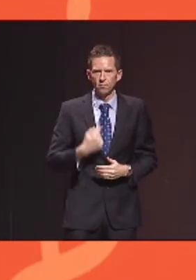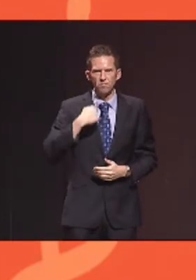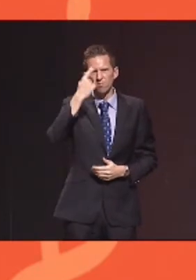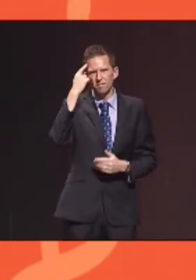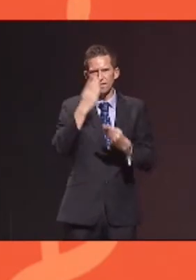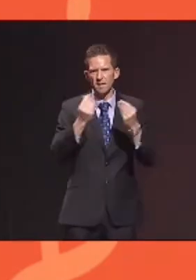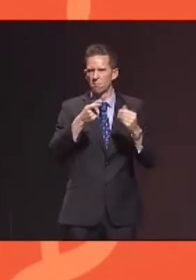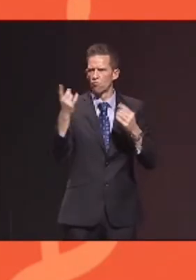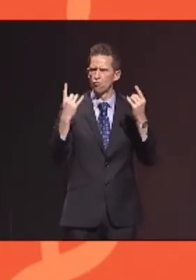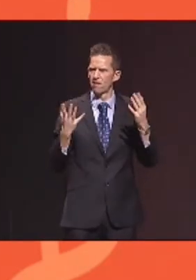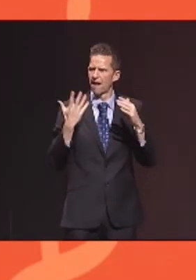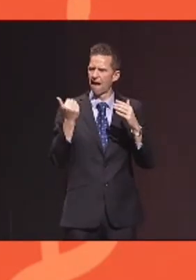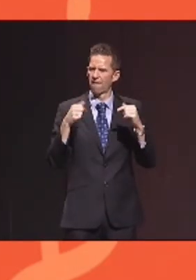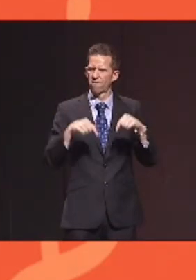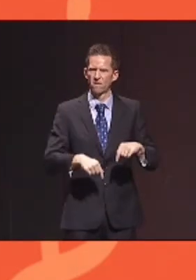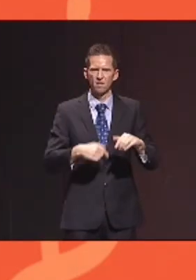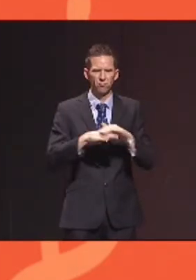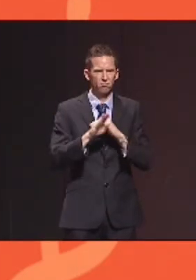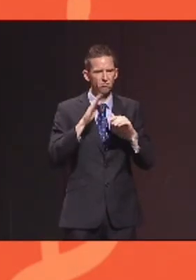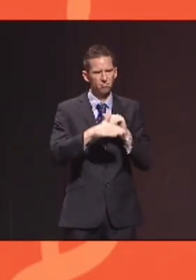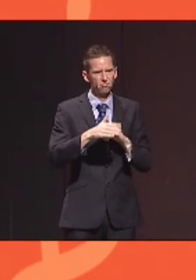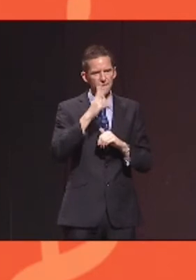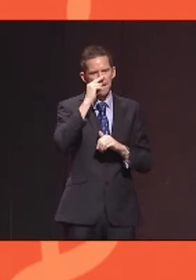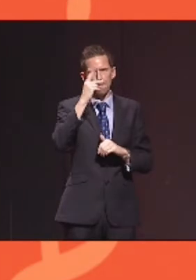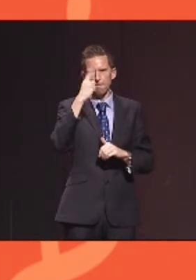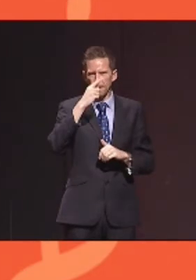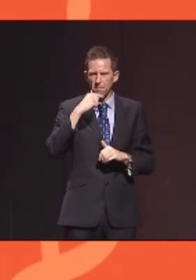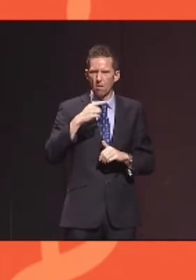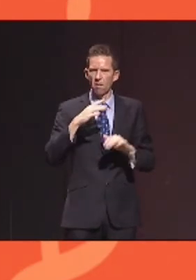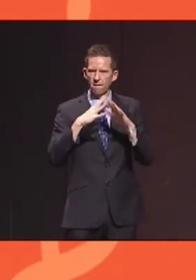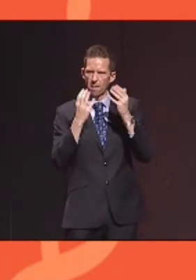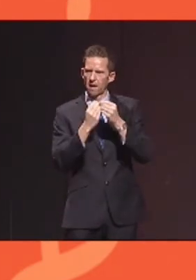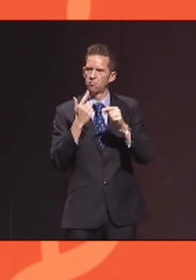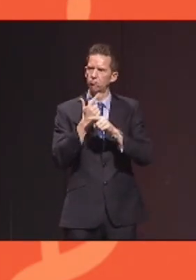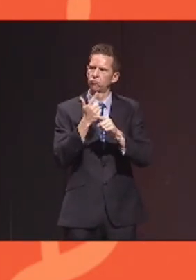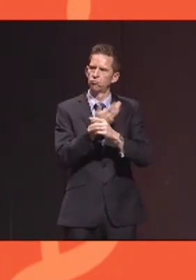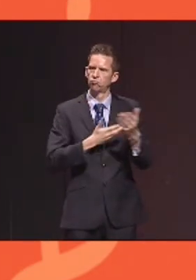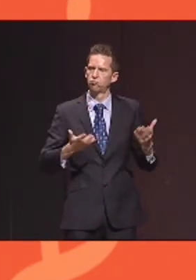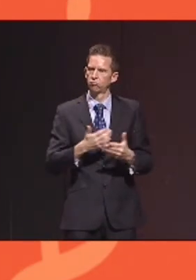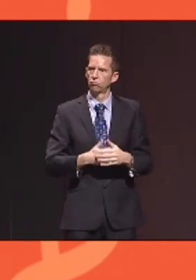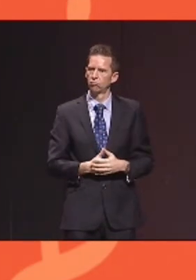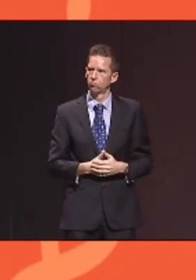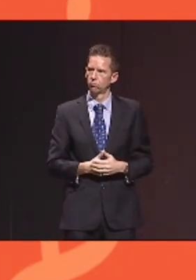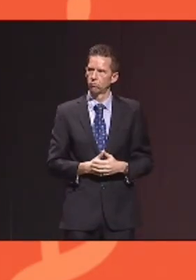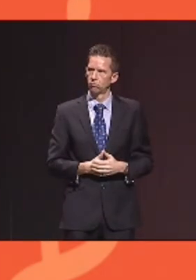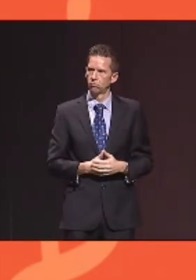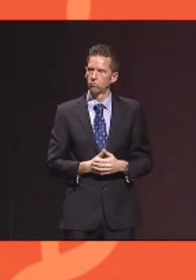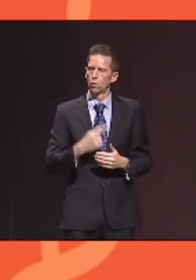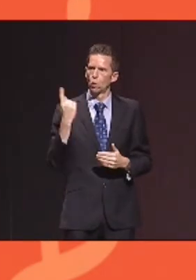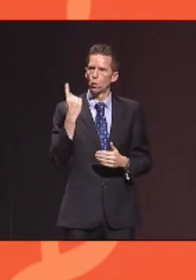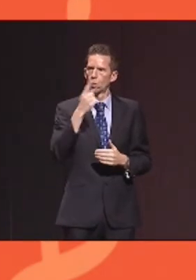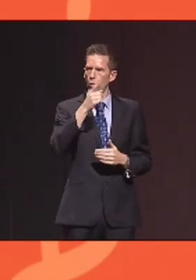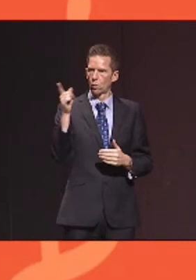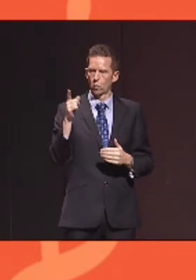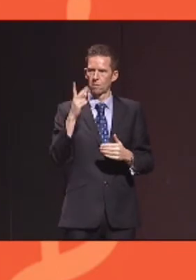I think some of you have been already in sessions around adolescents or young people and the discussions that adolescents in particular